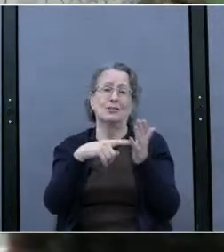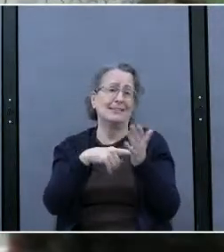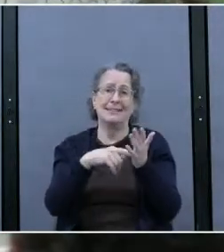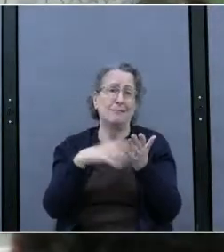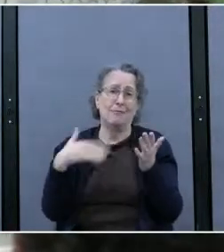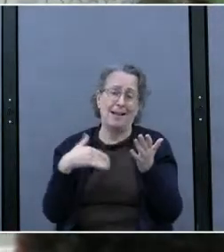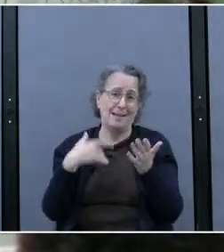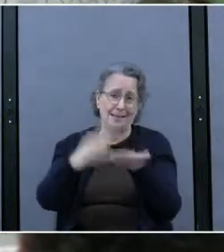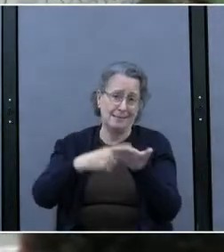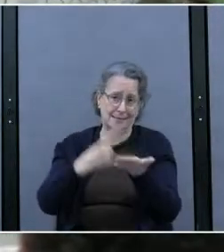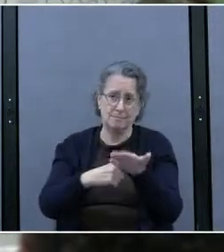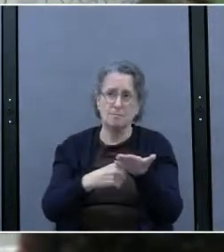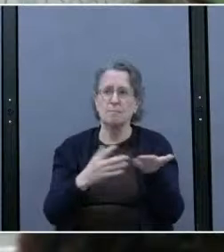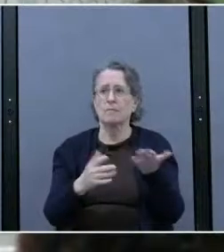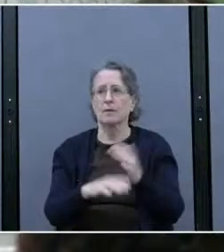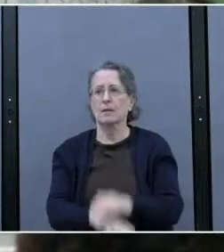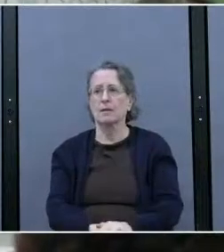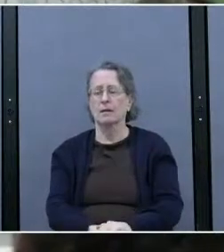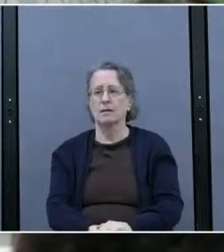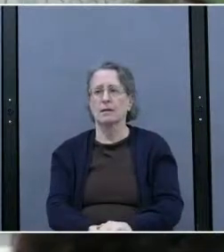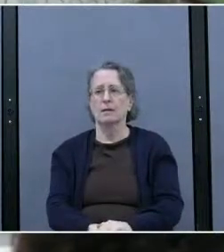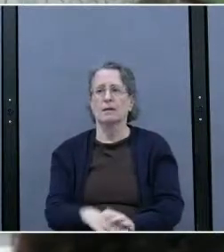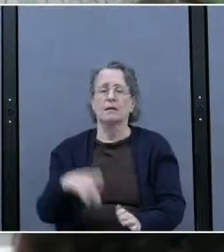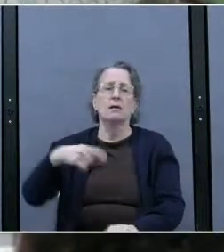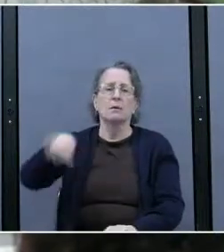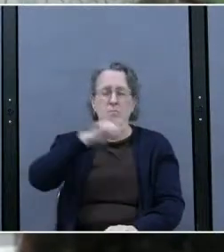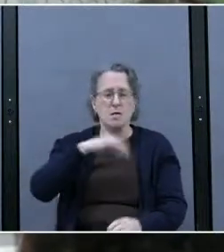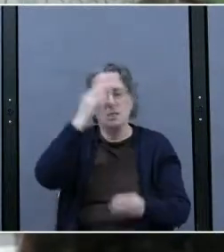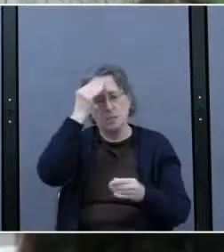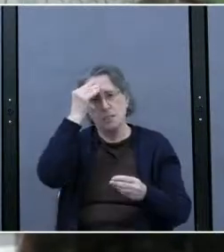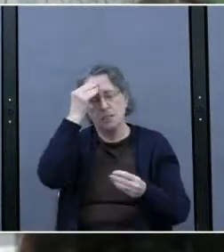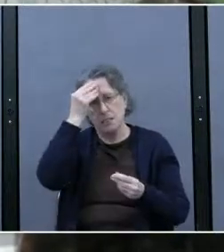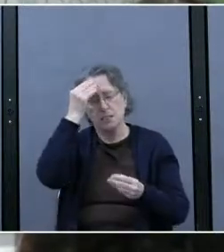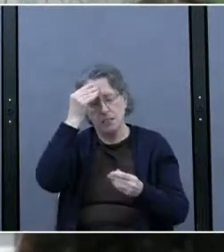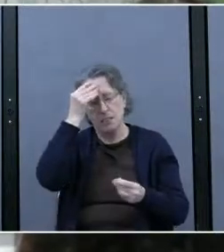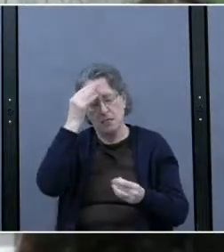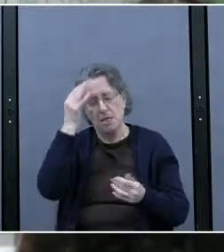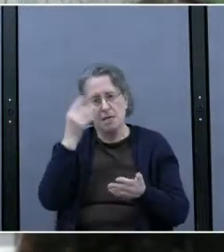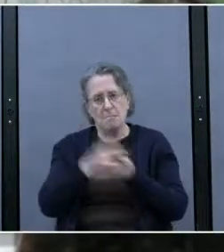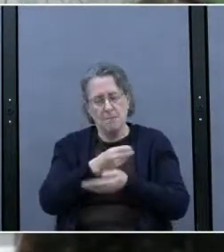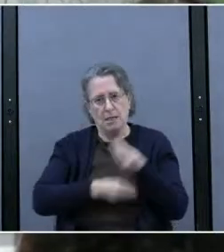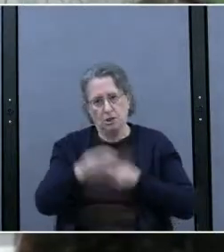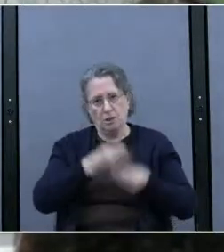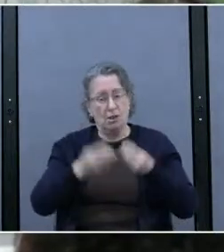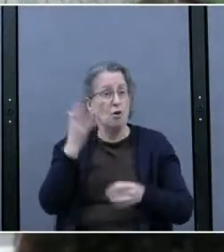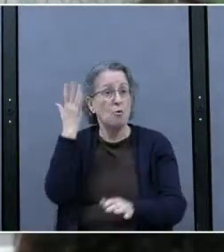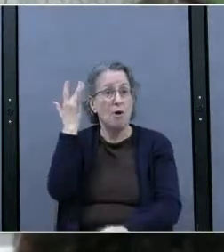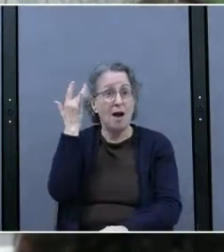think part of the reason we're all sort of chewing over the budget as we are is that